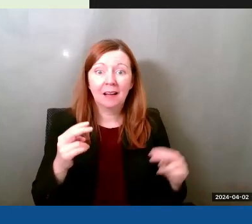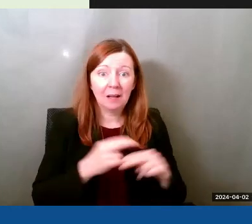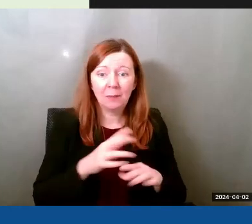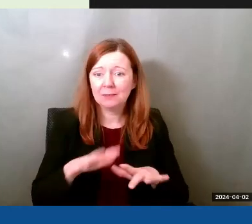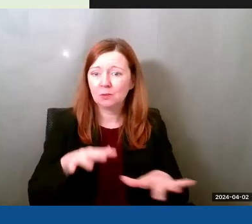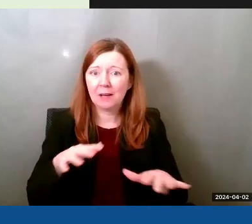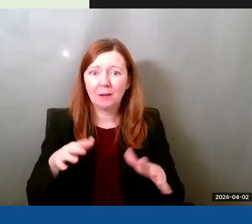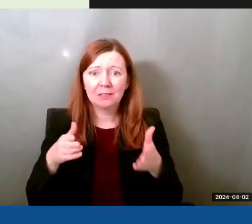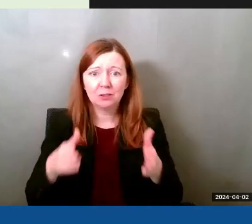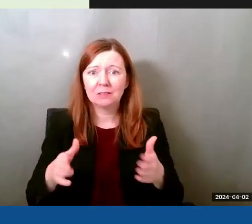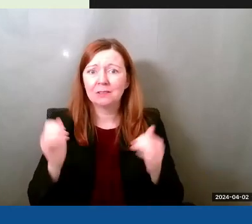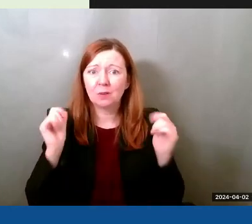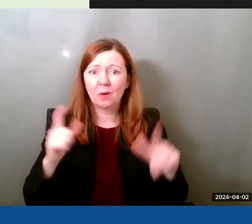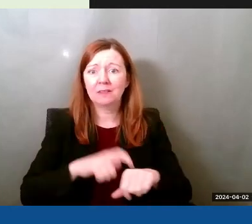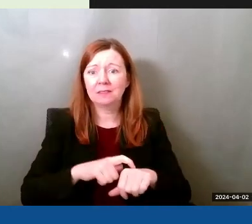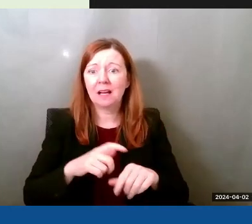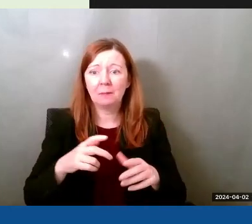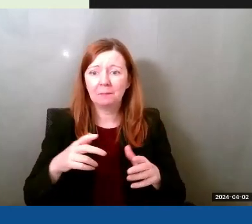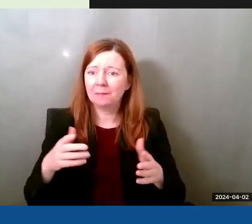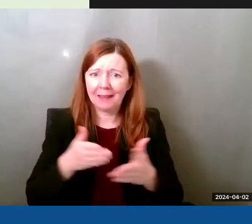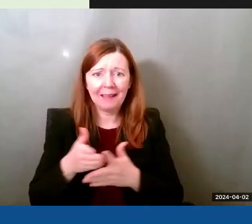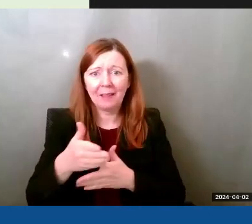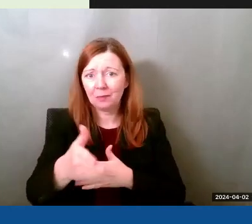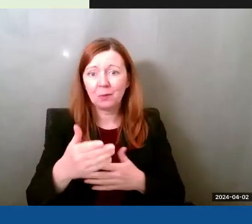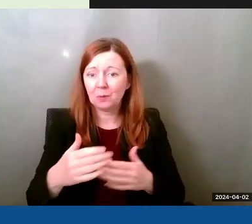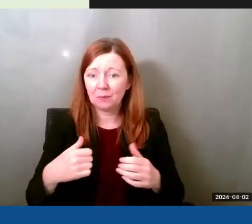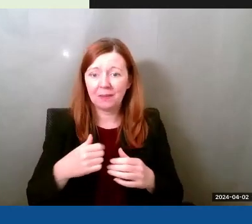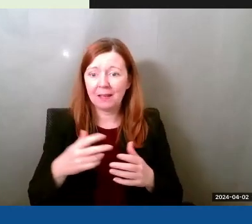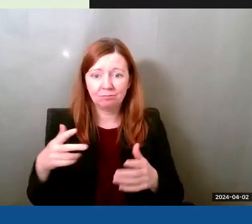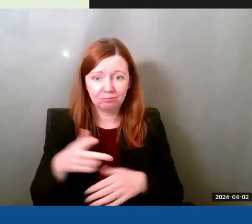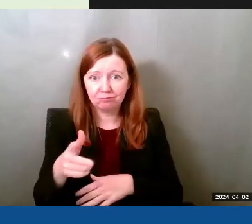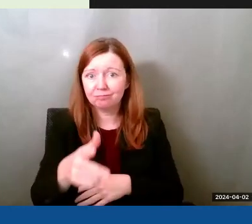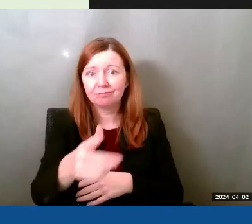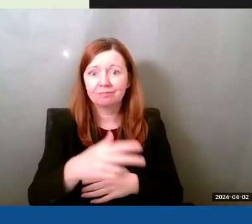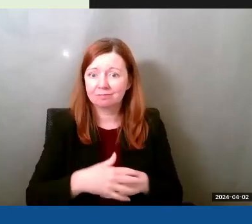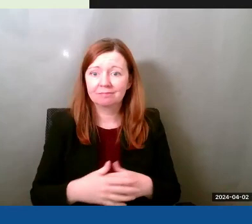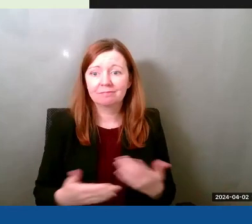the time. They get through, they make their way through.